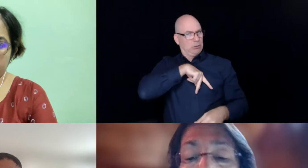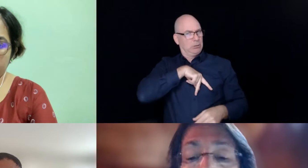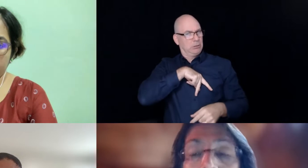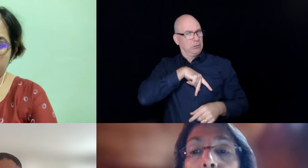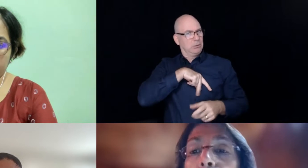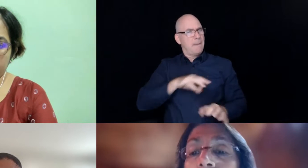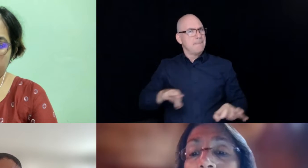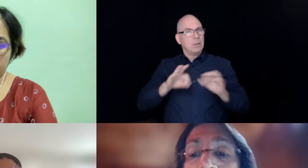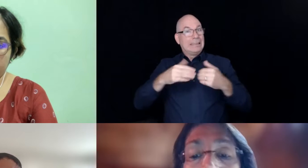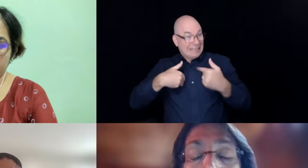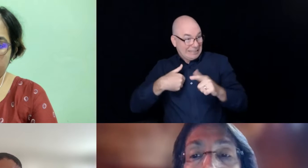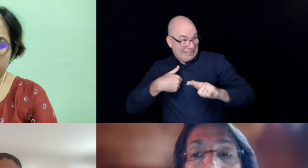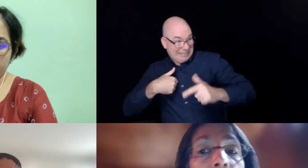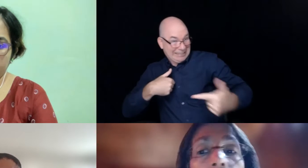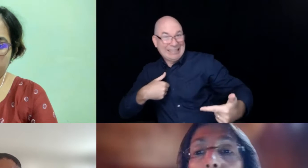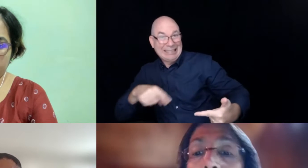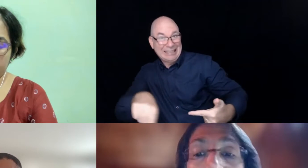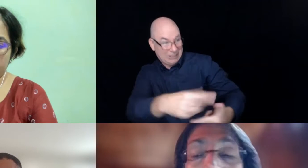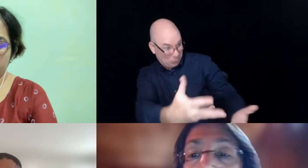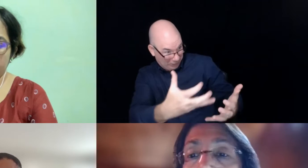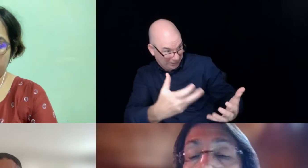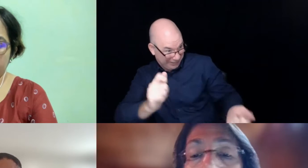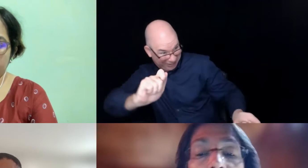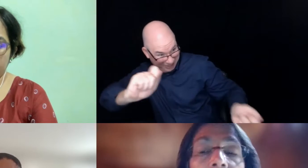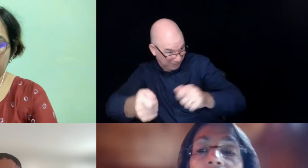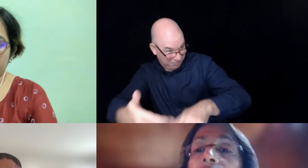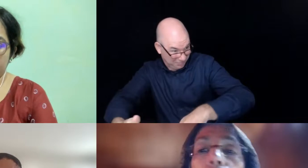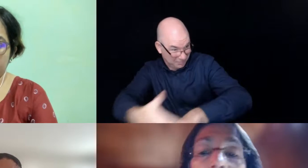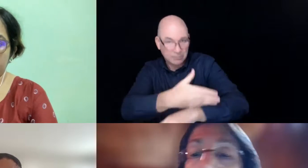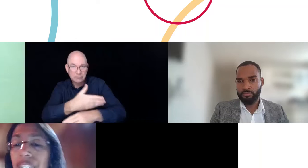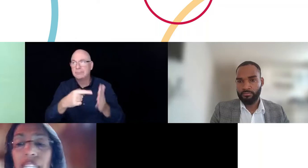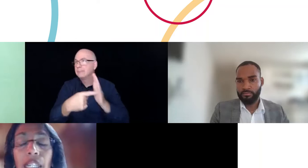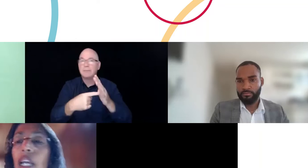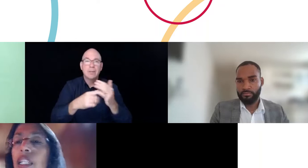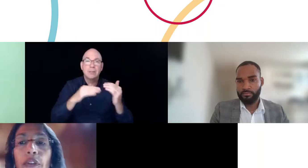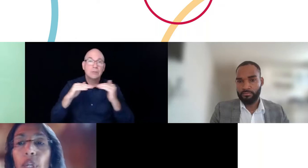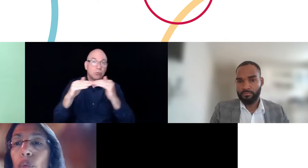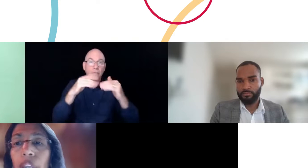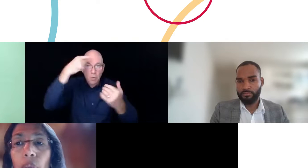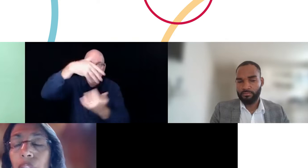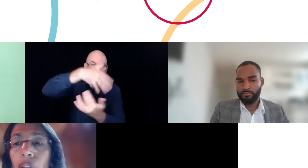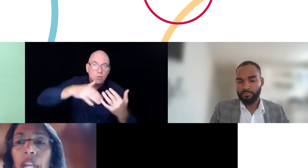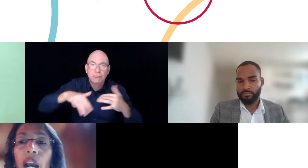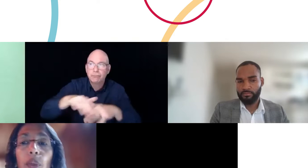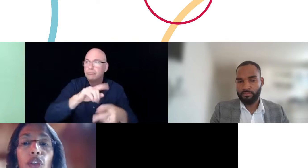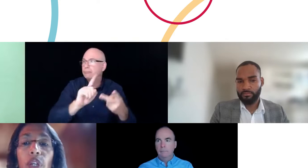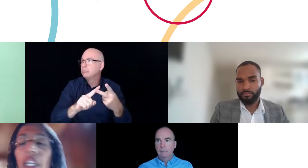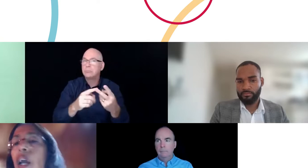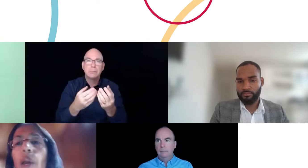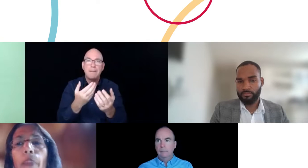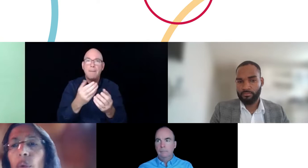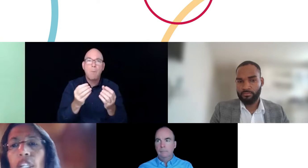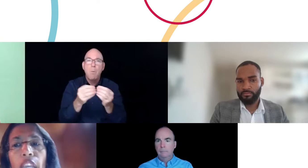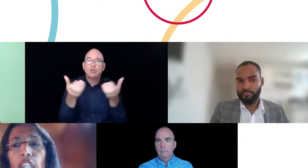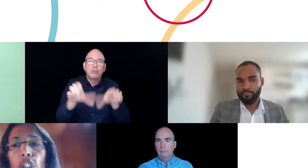young generations who want to see that change, whether it is in social justice, whether it is in delivering greater economic